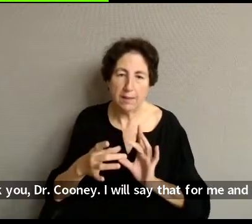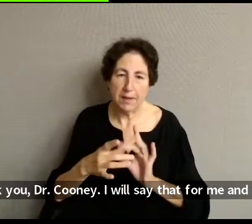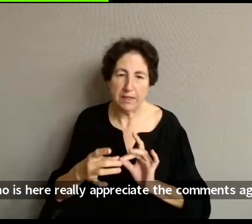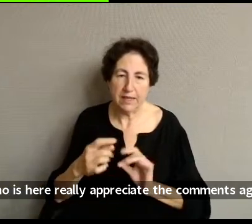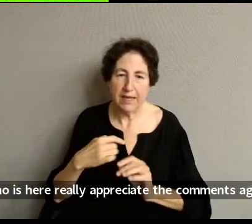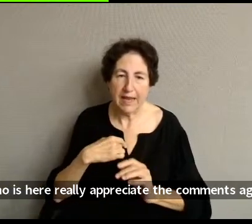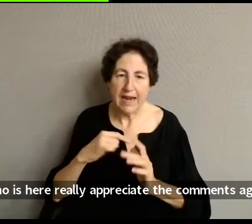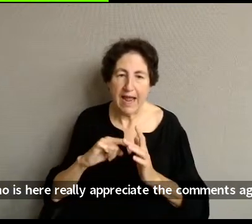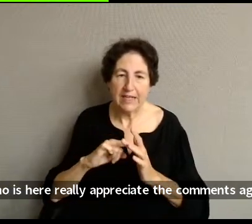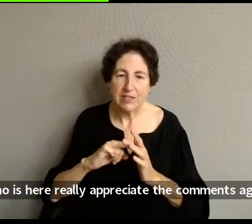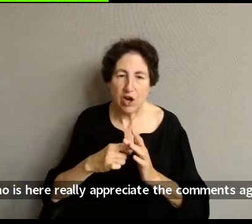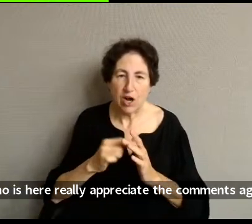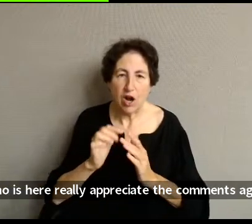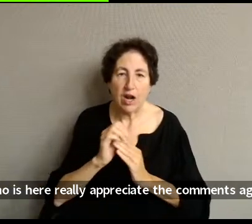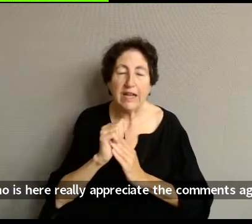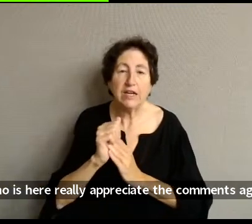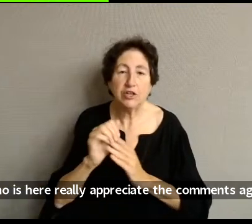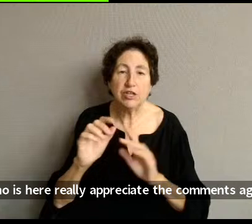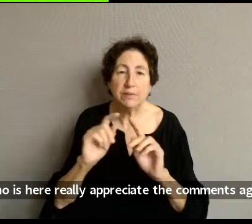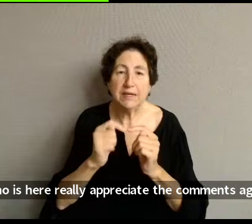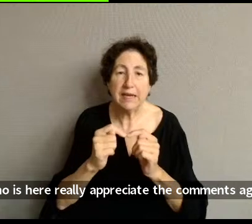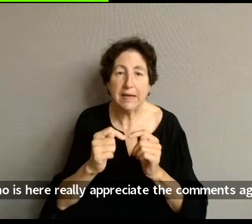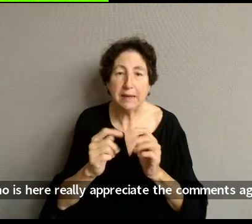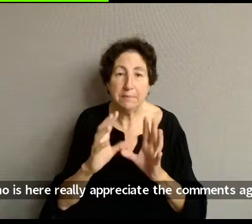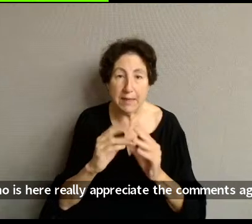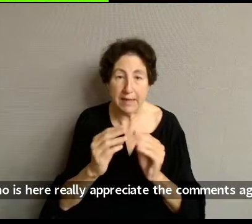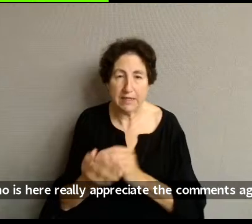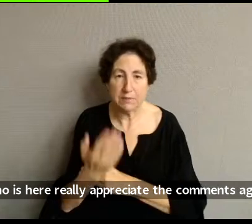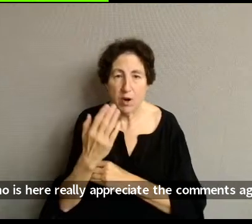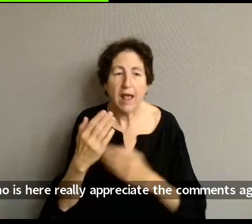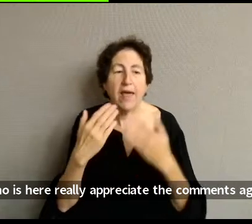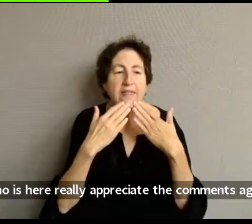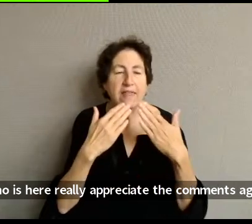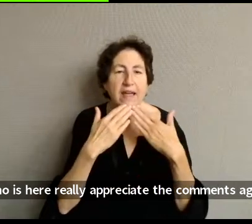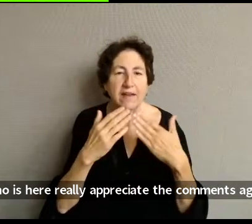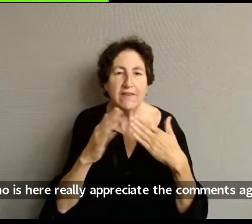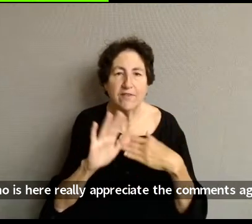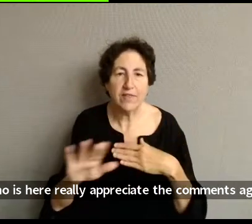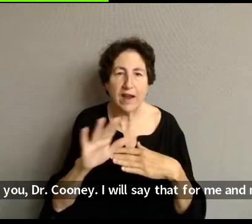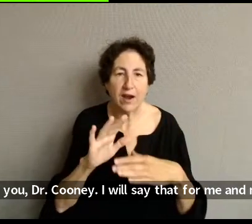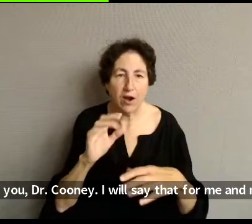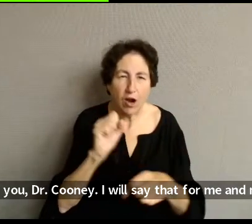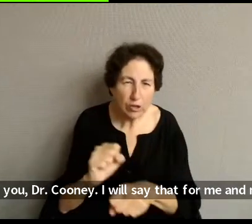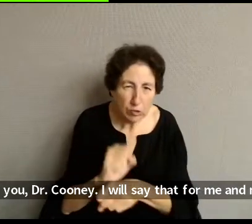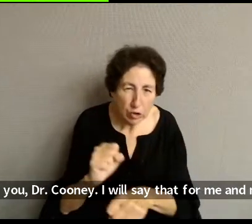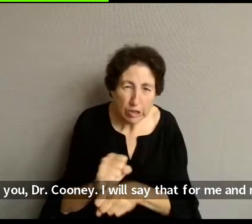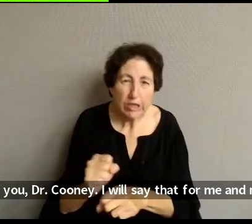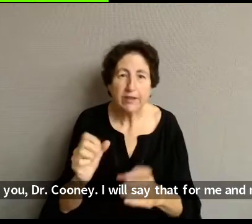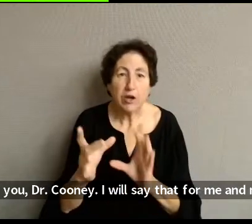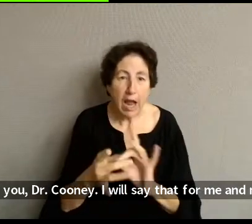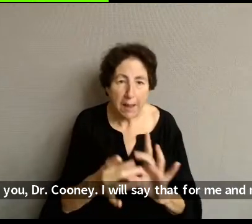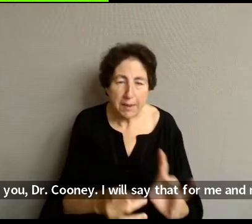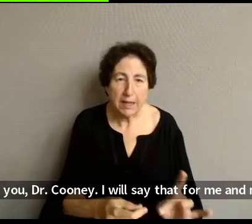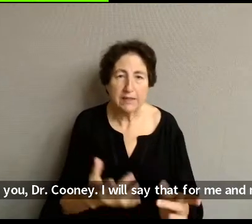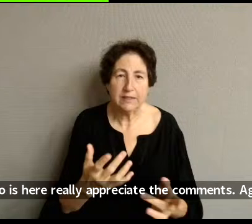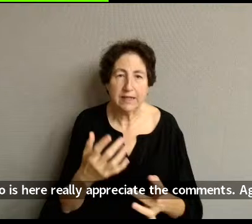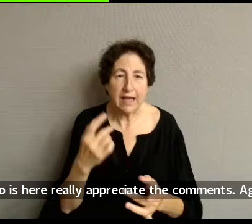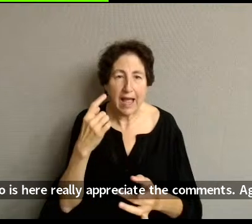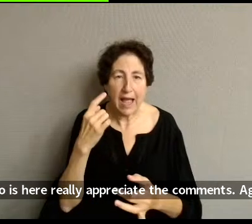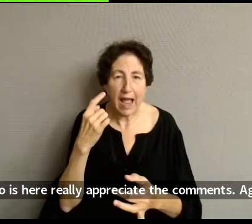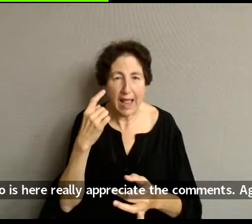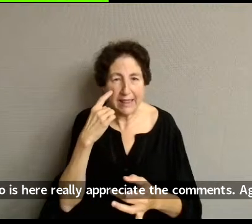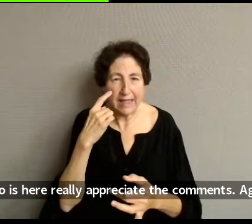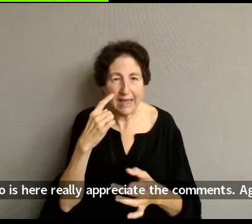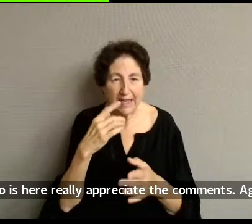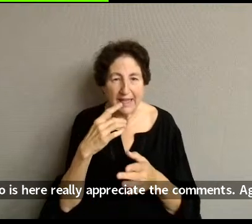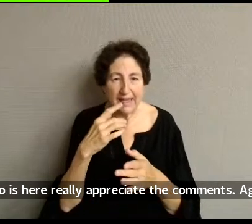I started our leadership team meeting this morning, thanking them for their comments and their hard work for those pieces. I believe at the end of the